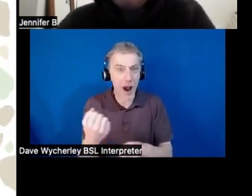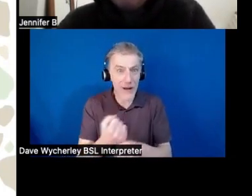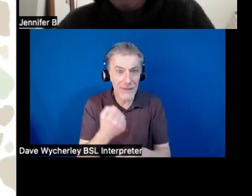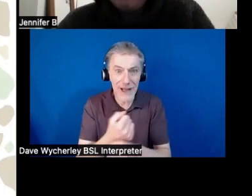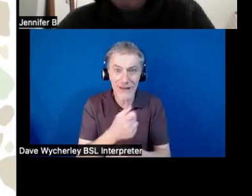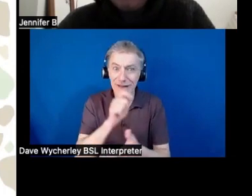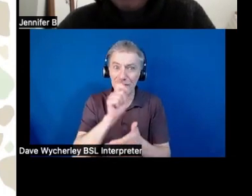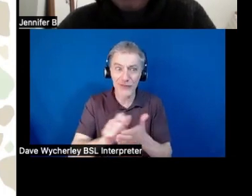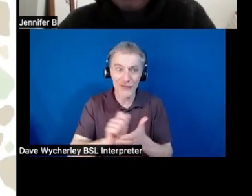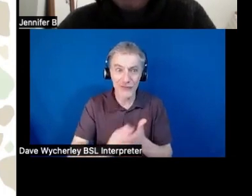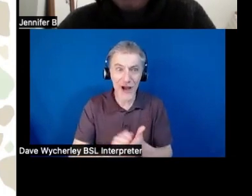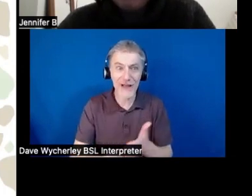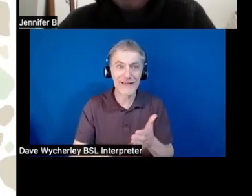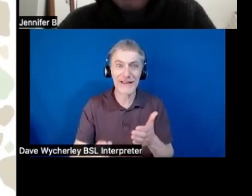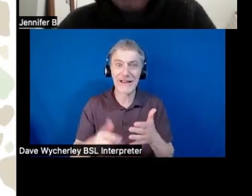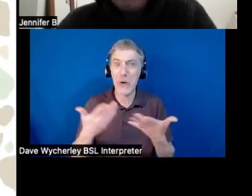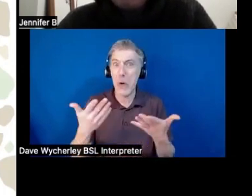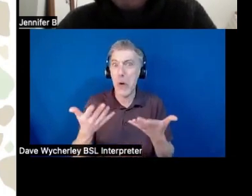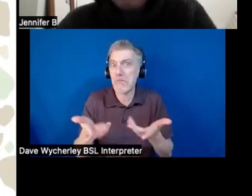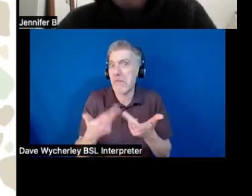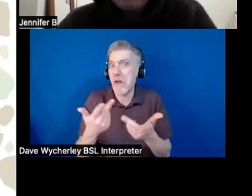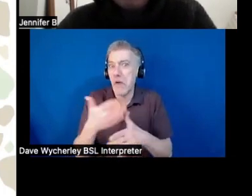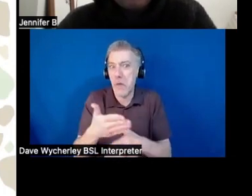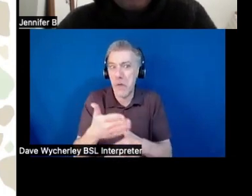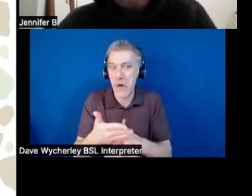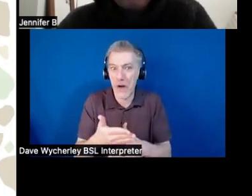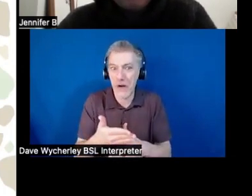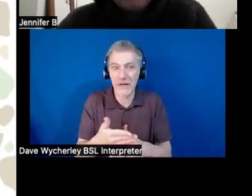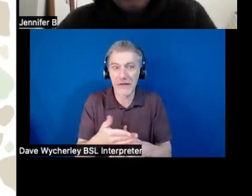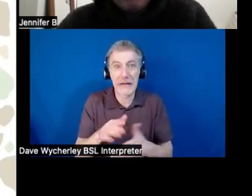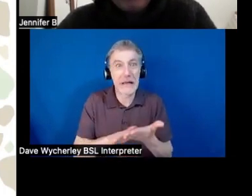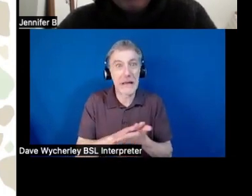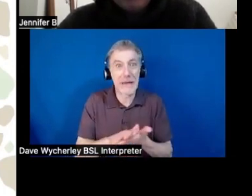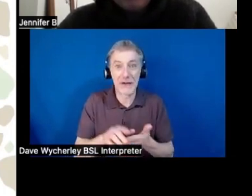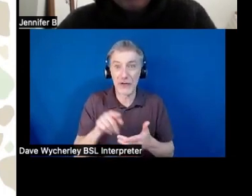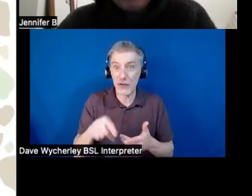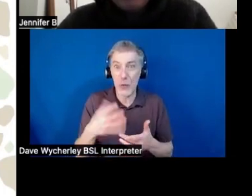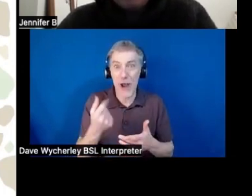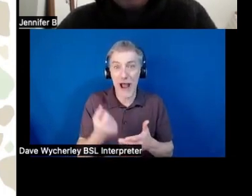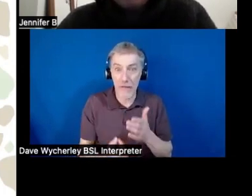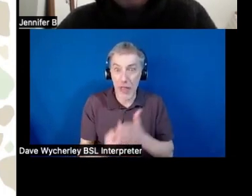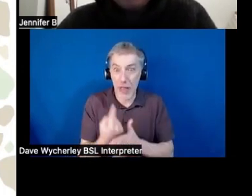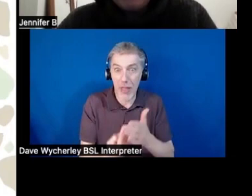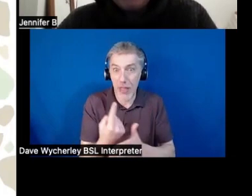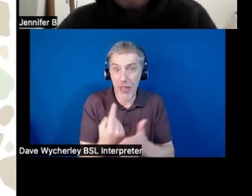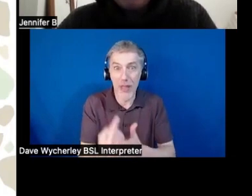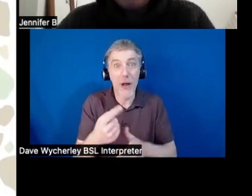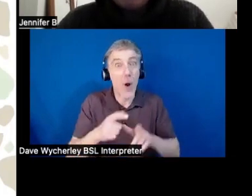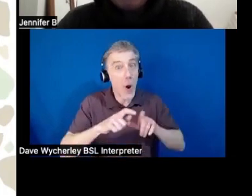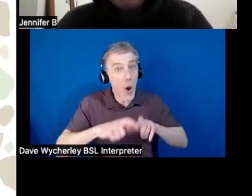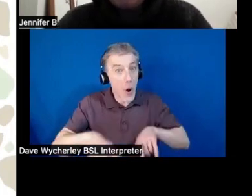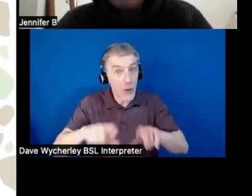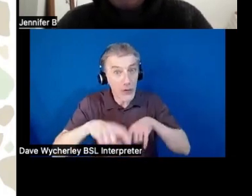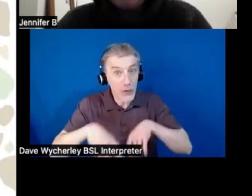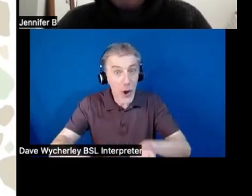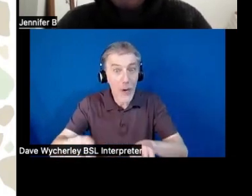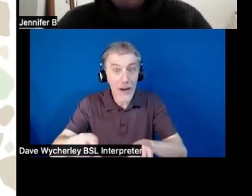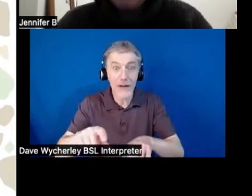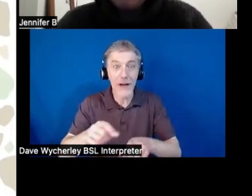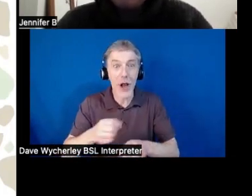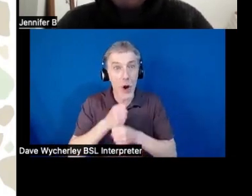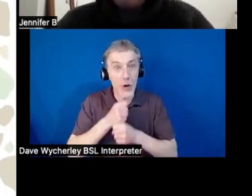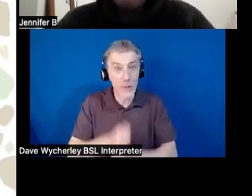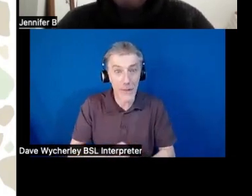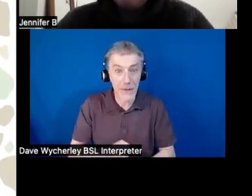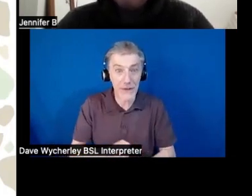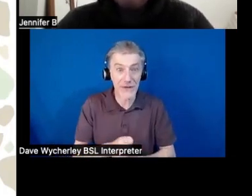commitment to pause as process? Is there a practical element to take from this? And how might this engage with your own